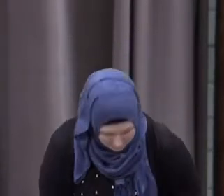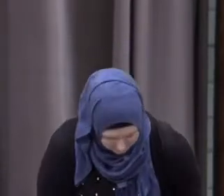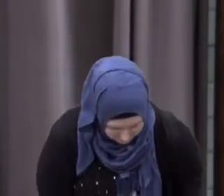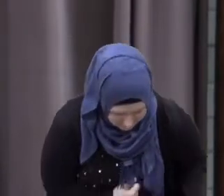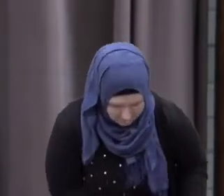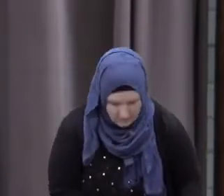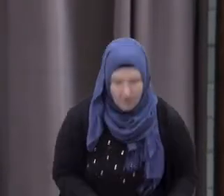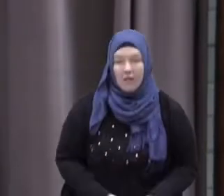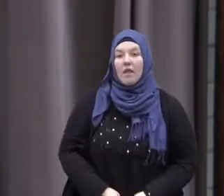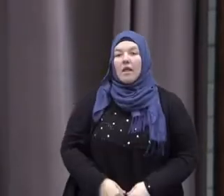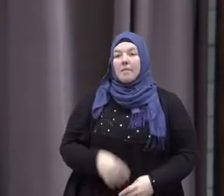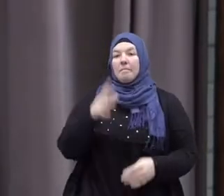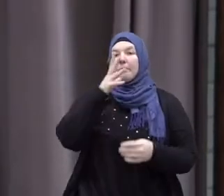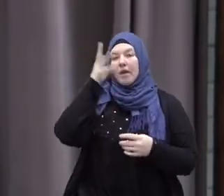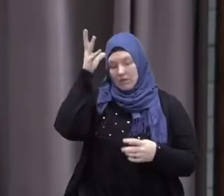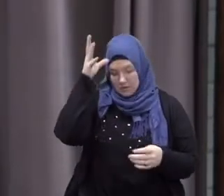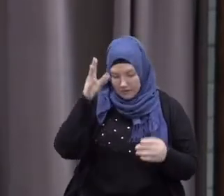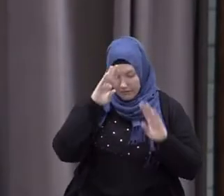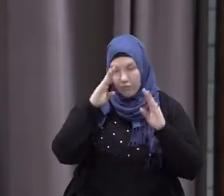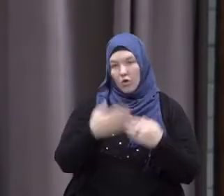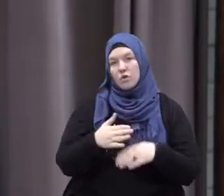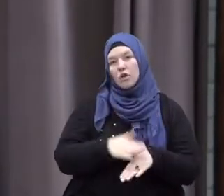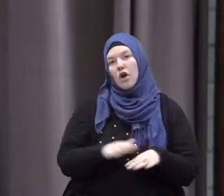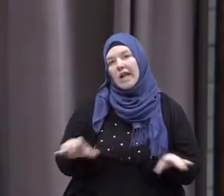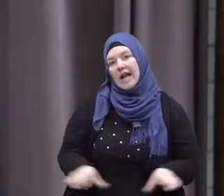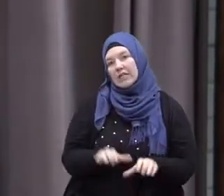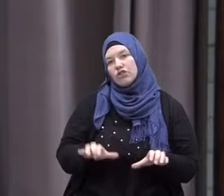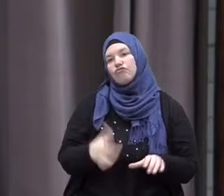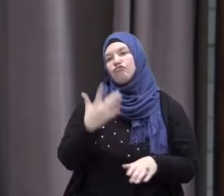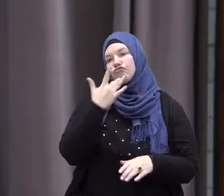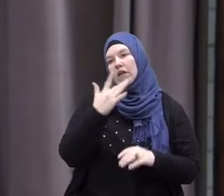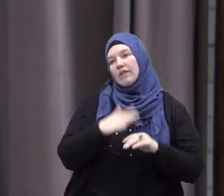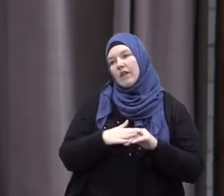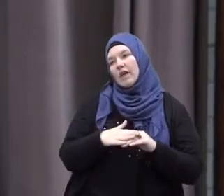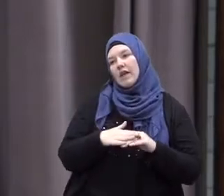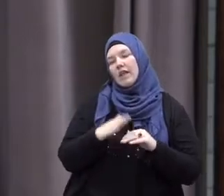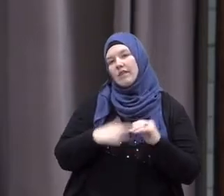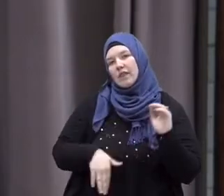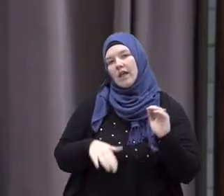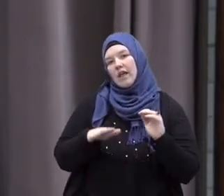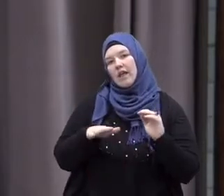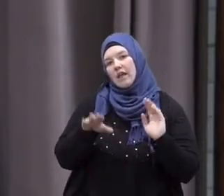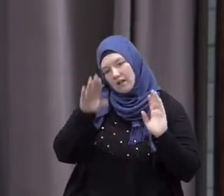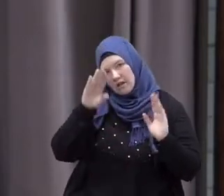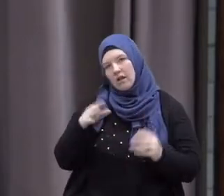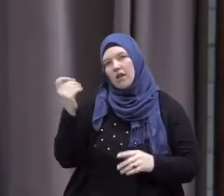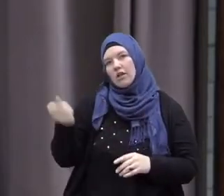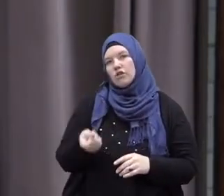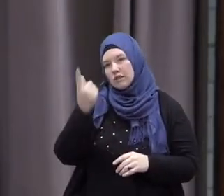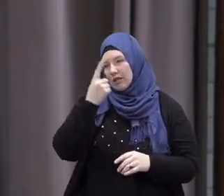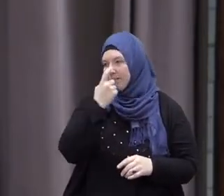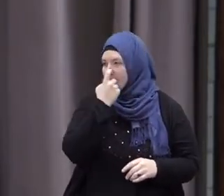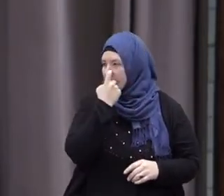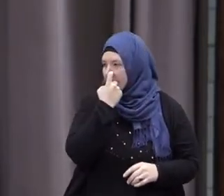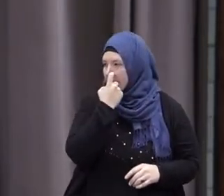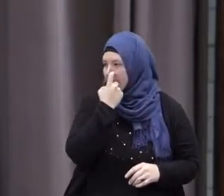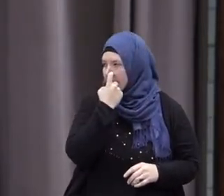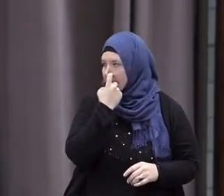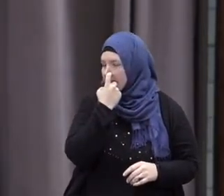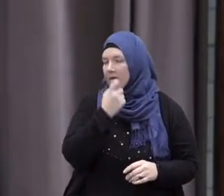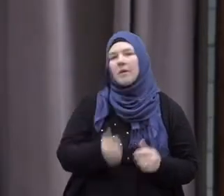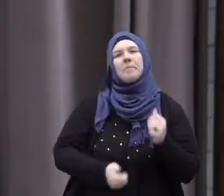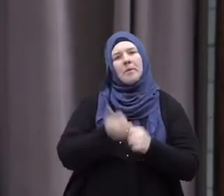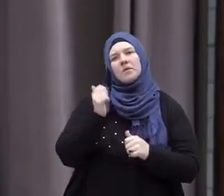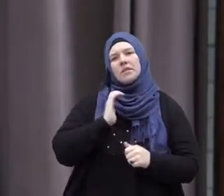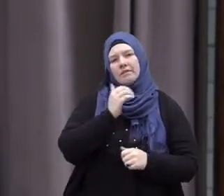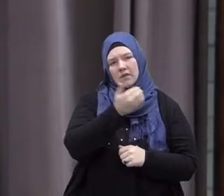use with their children is the focus on action rather than the focus on understanding. So most